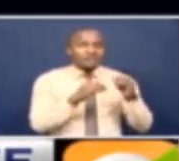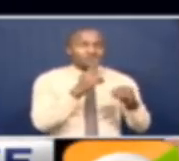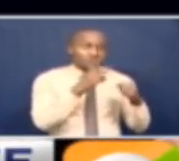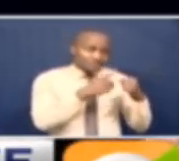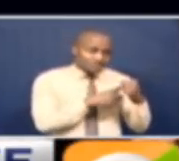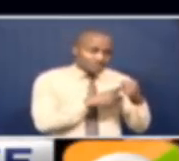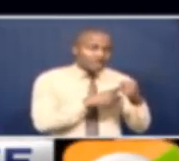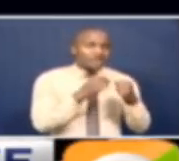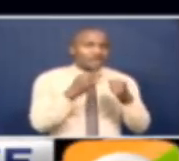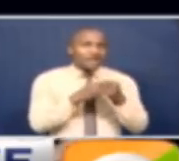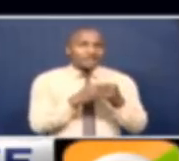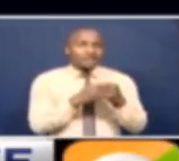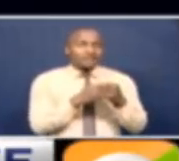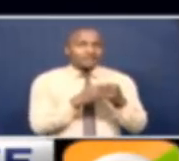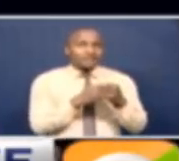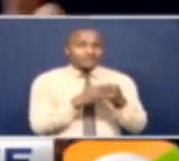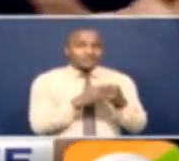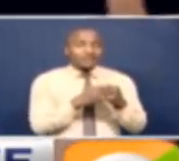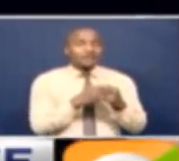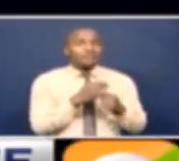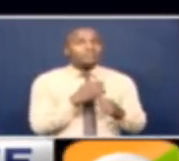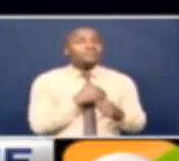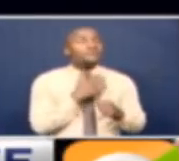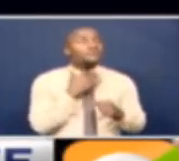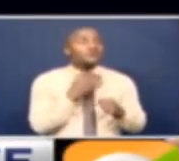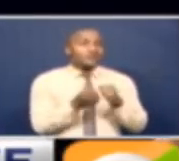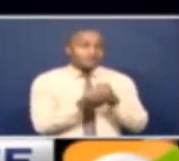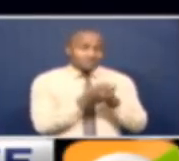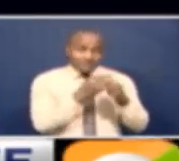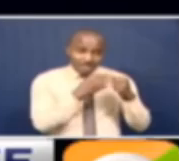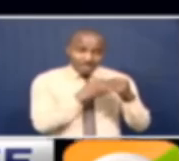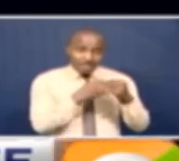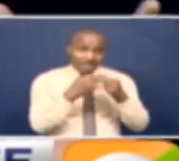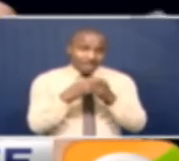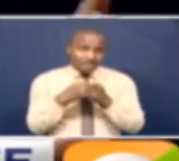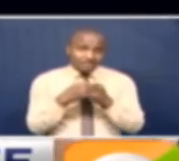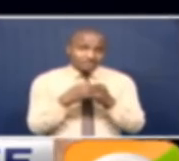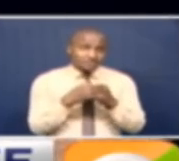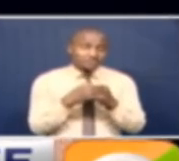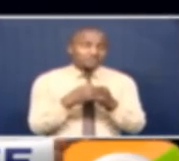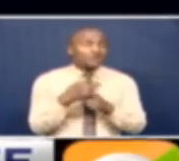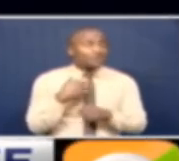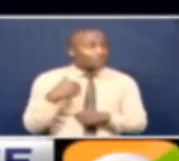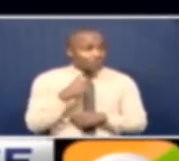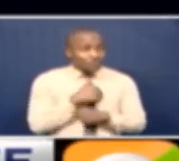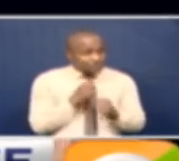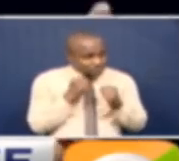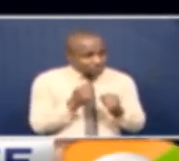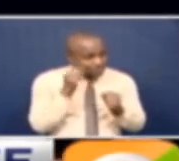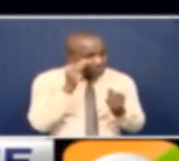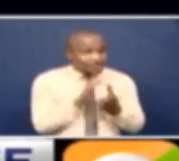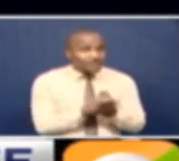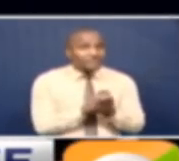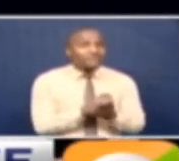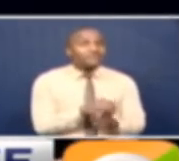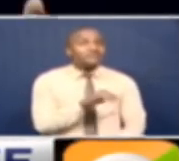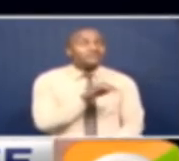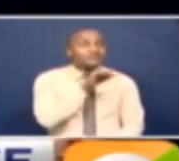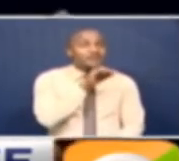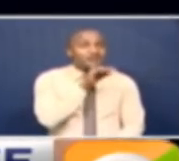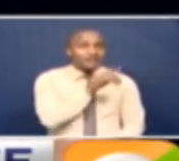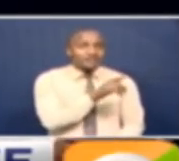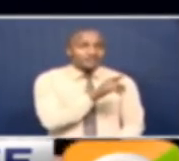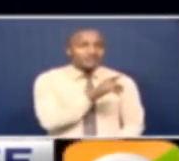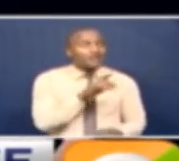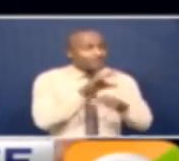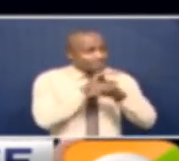August. In fact, let me base my argument on the 8th of August. We strongly believe that Raila is the